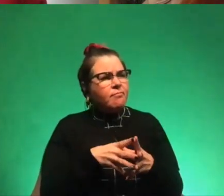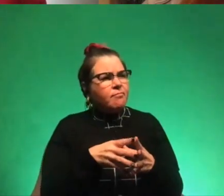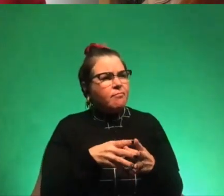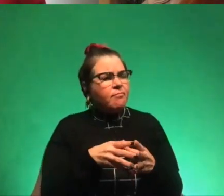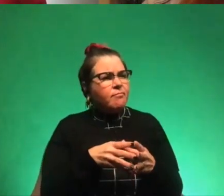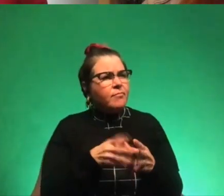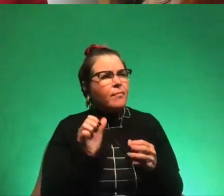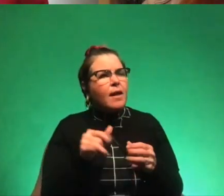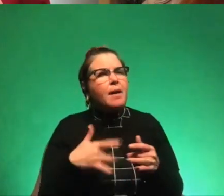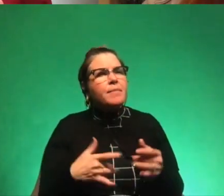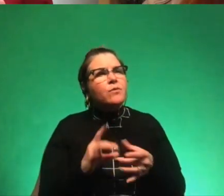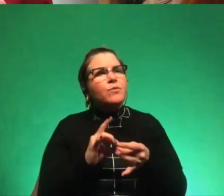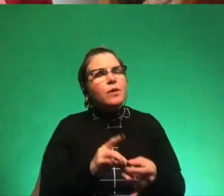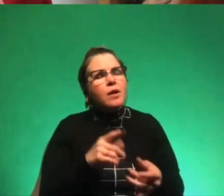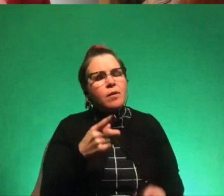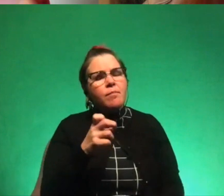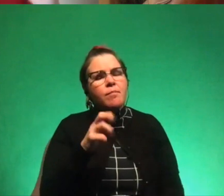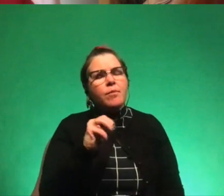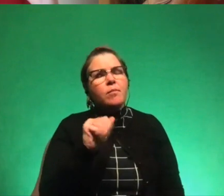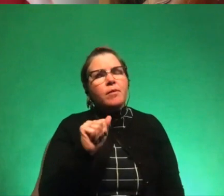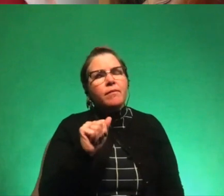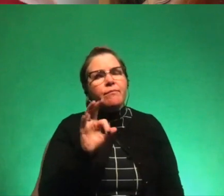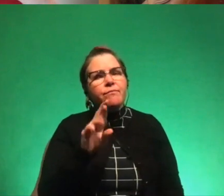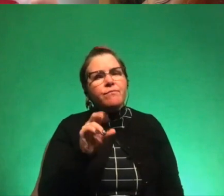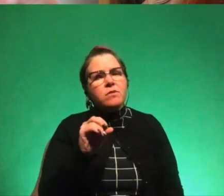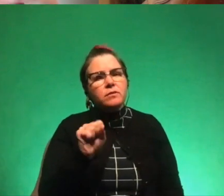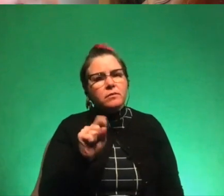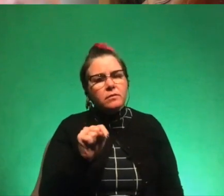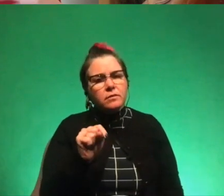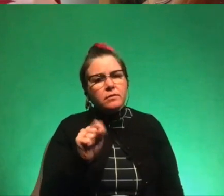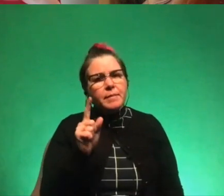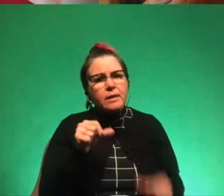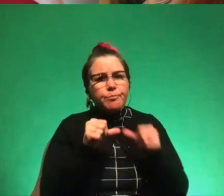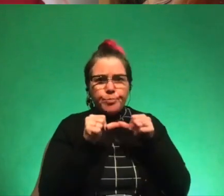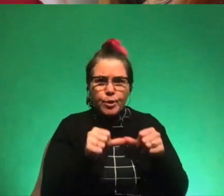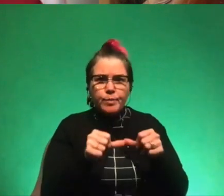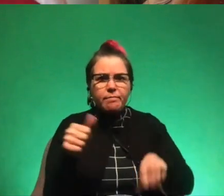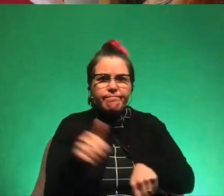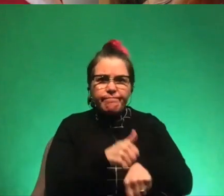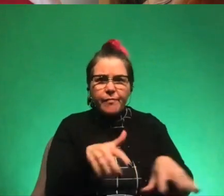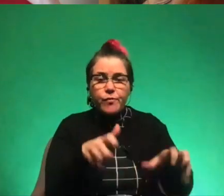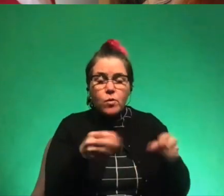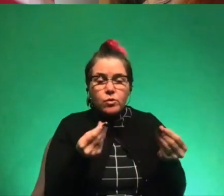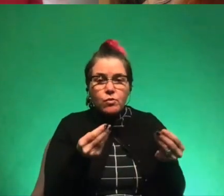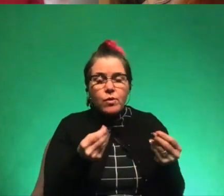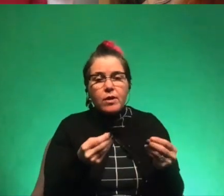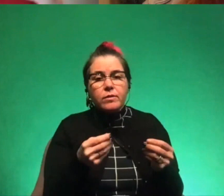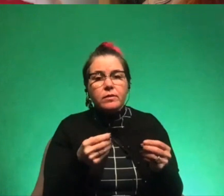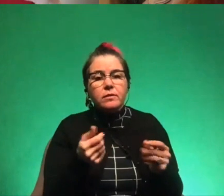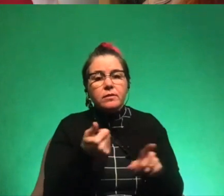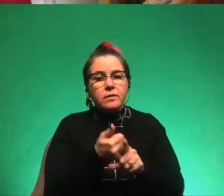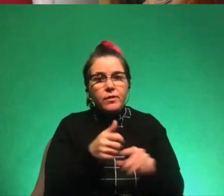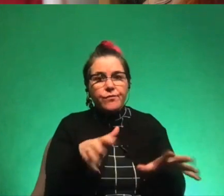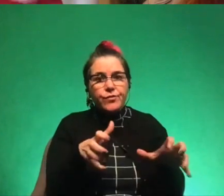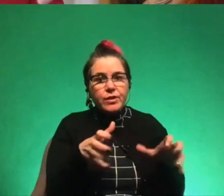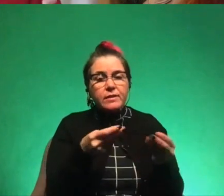things related to the permafrost. Because it's a permanently frozen ground, it kind of freezes and